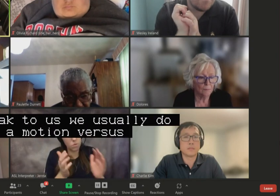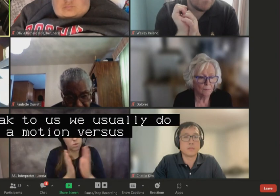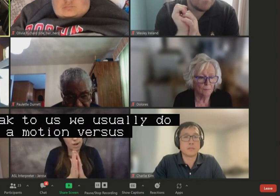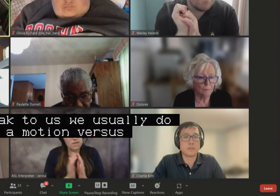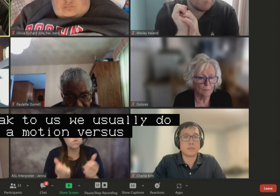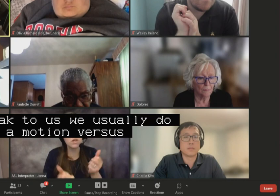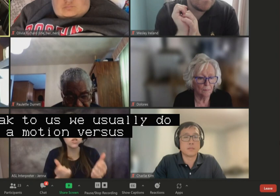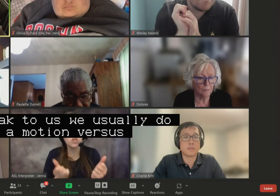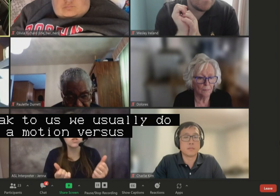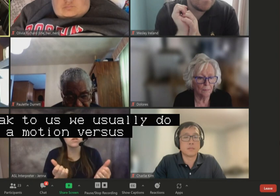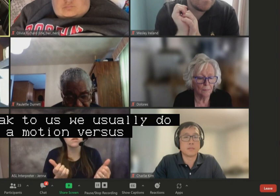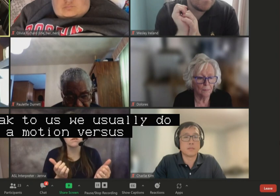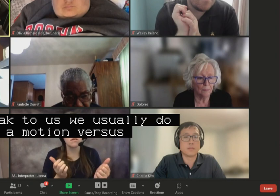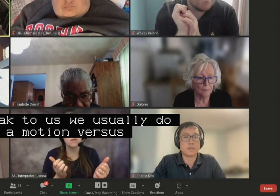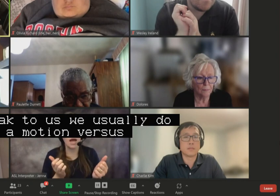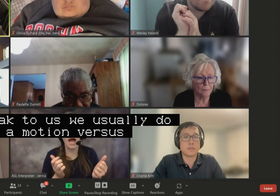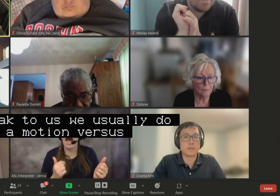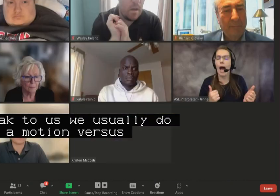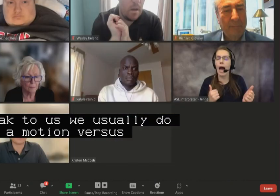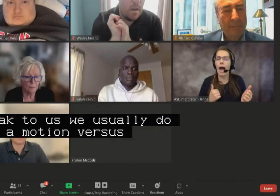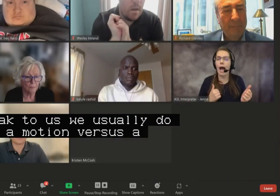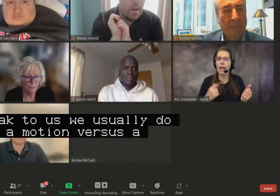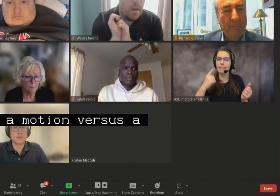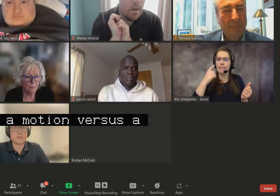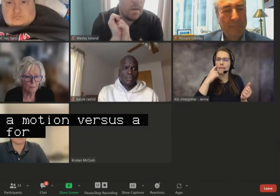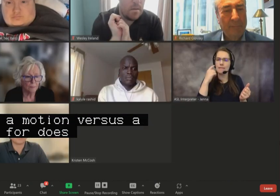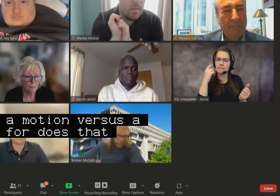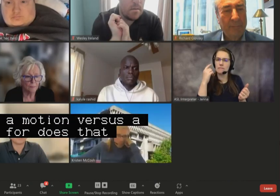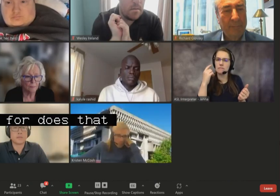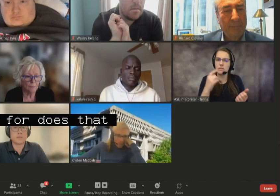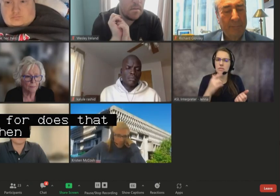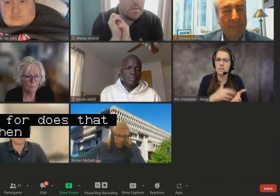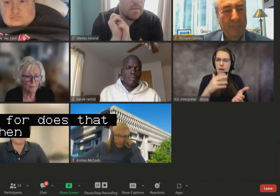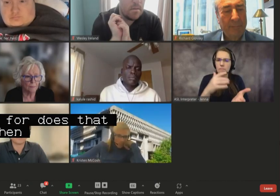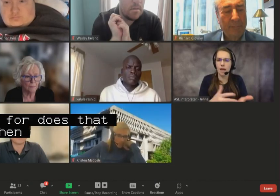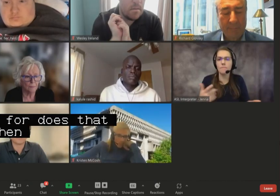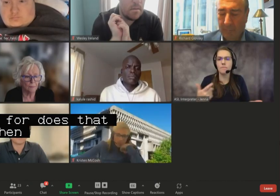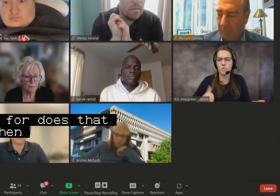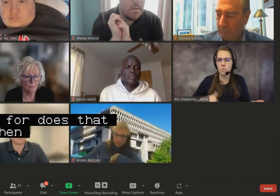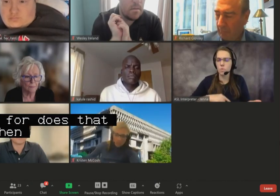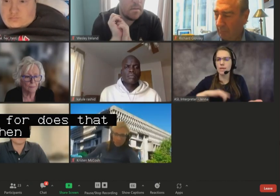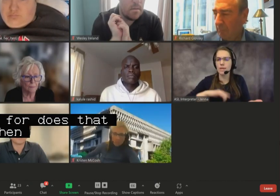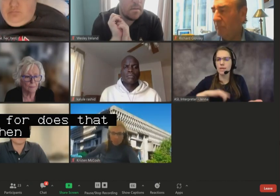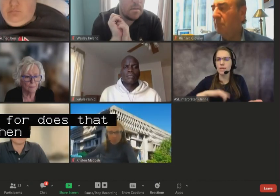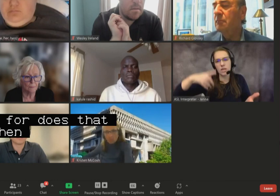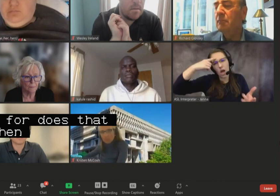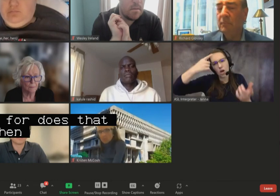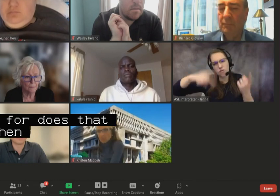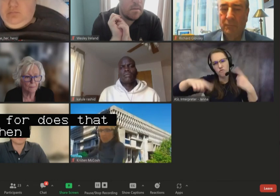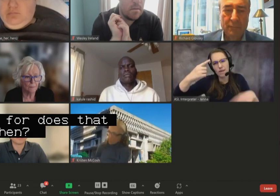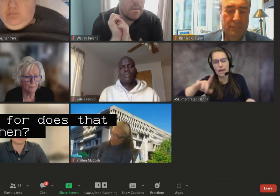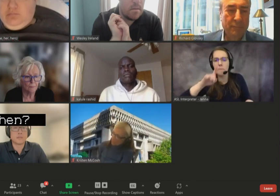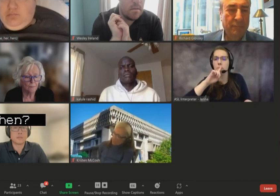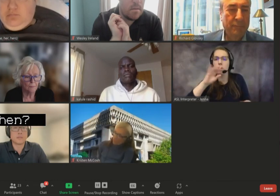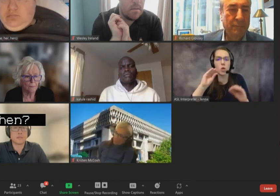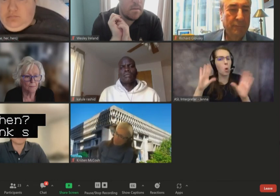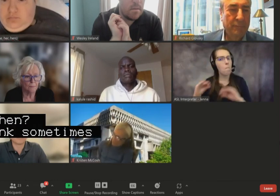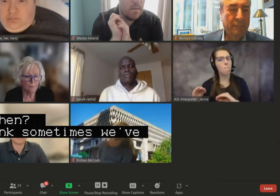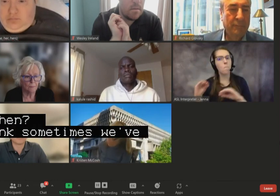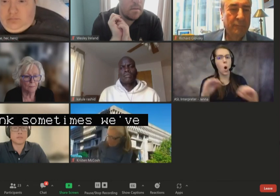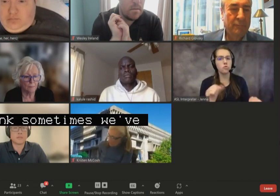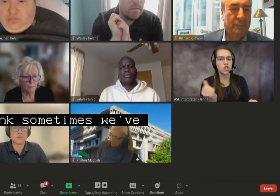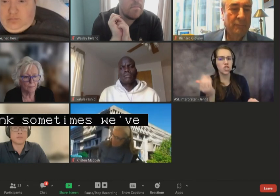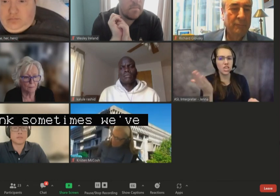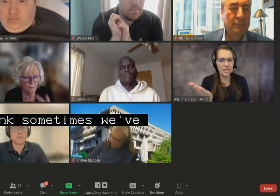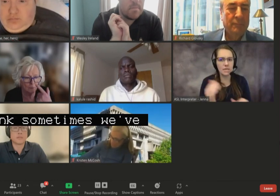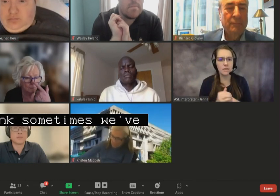I think there are sometimes we've agreed to, I'm just not clear about if that strengthens